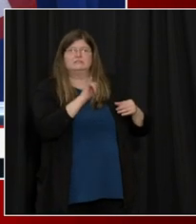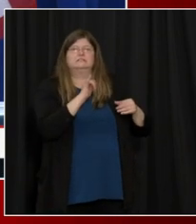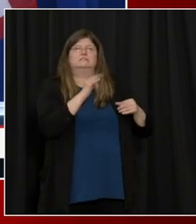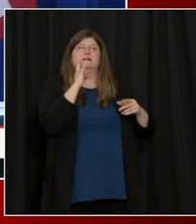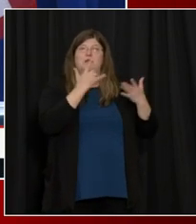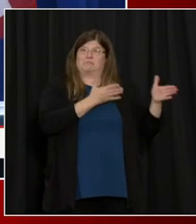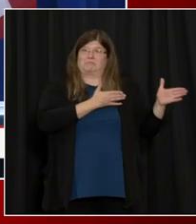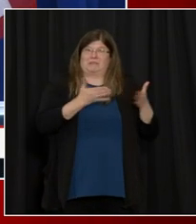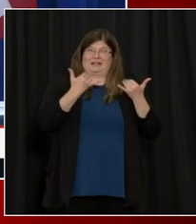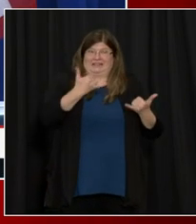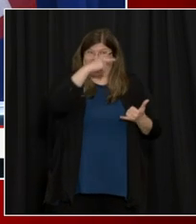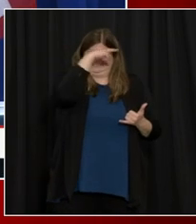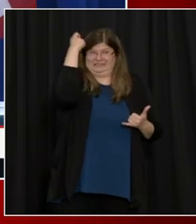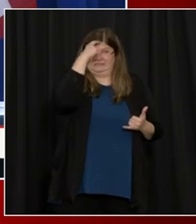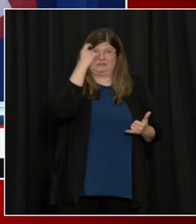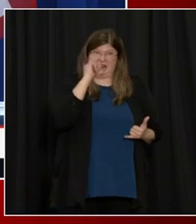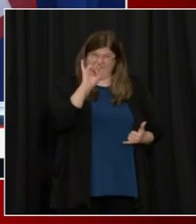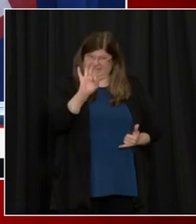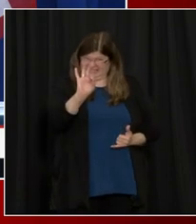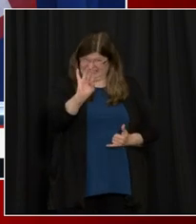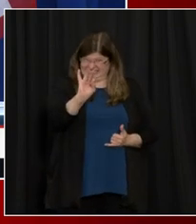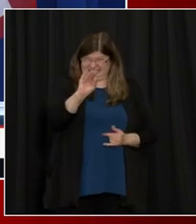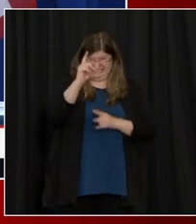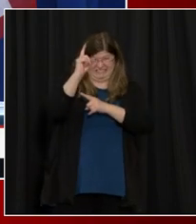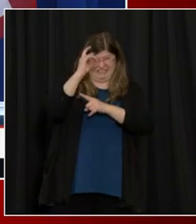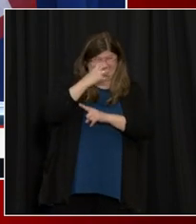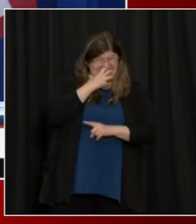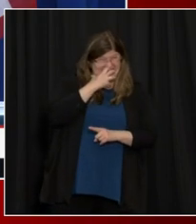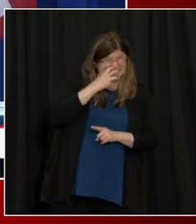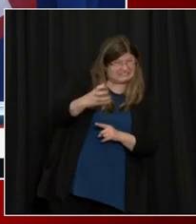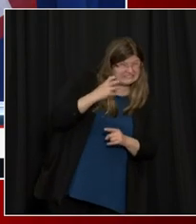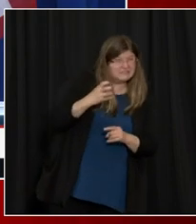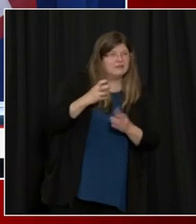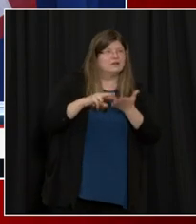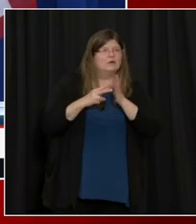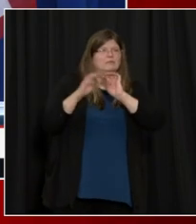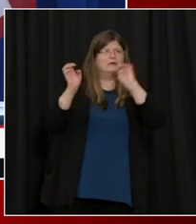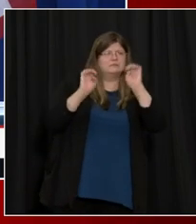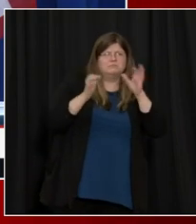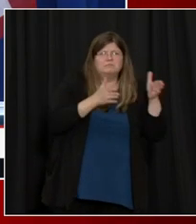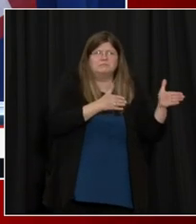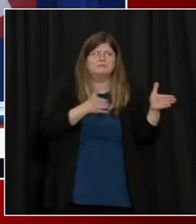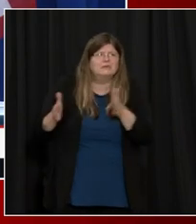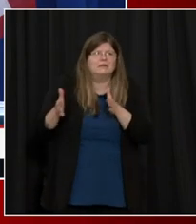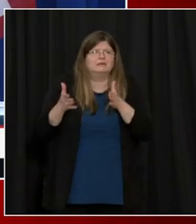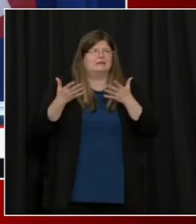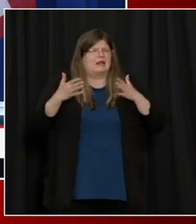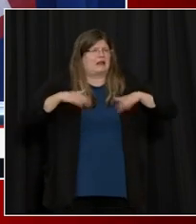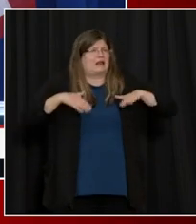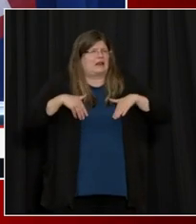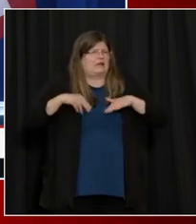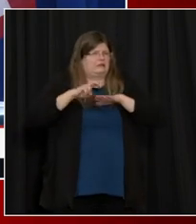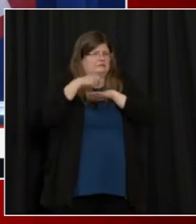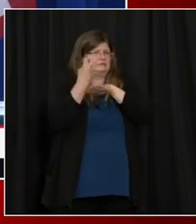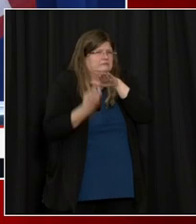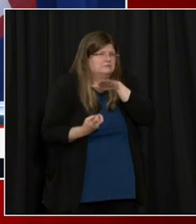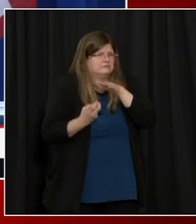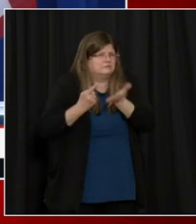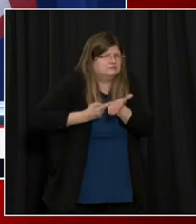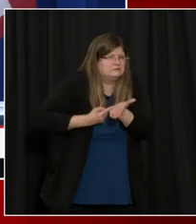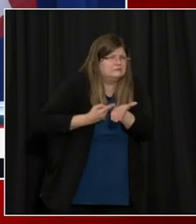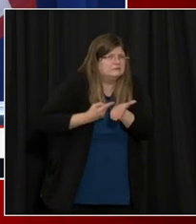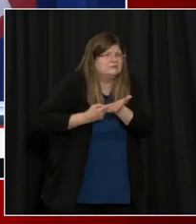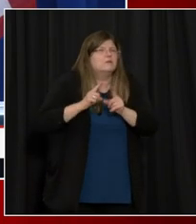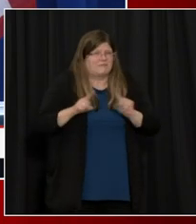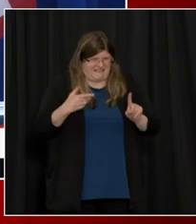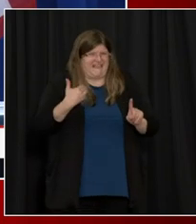planning. And I don't have the details, but that operation is still working. So all of their